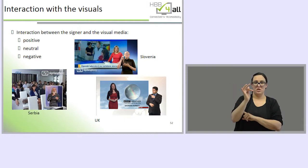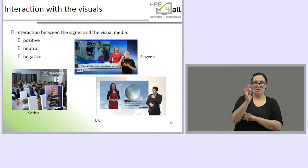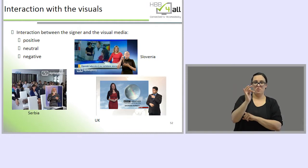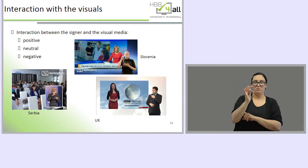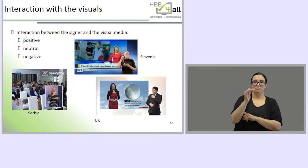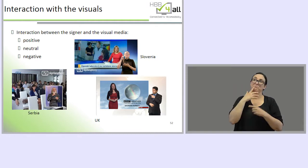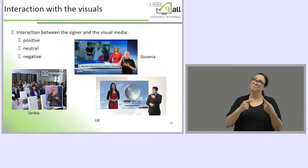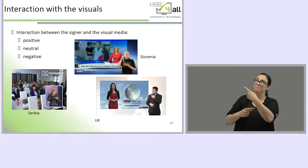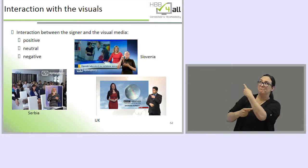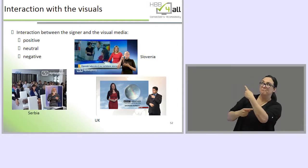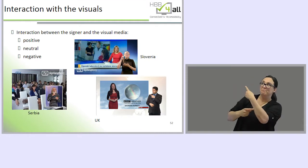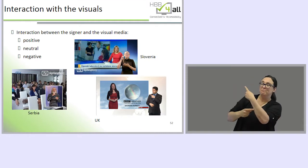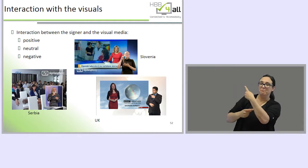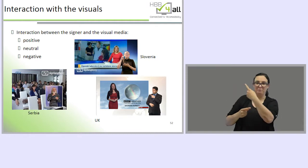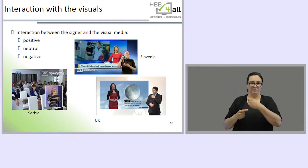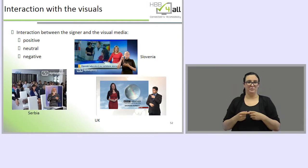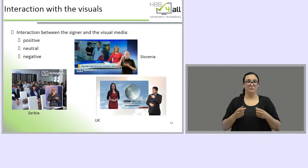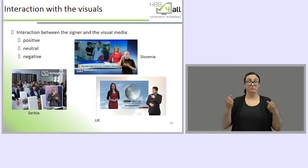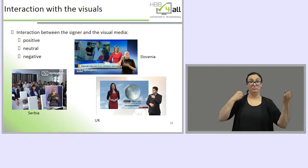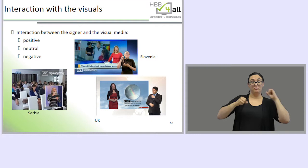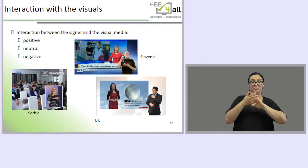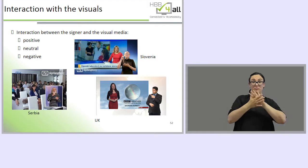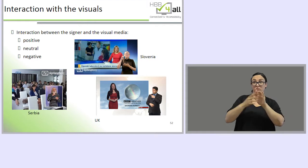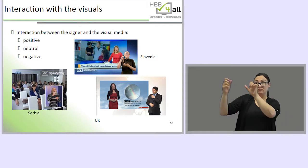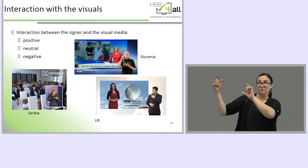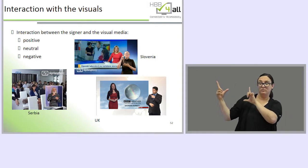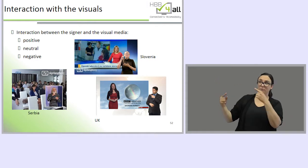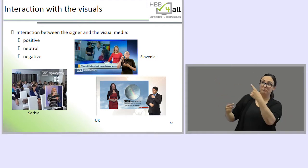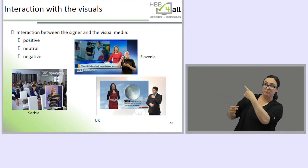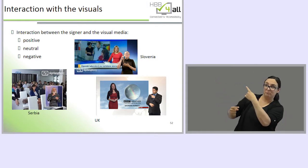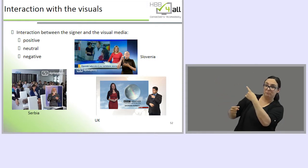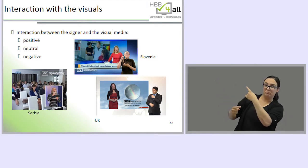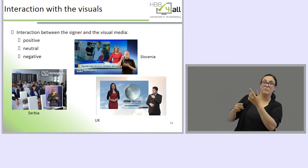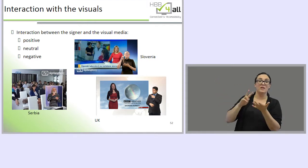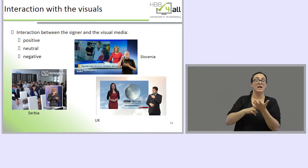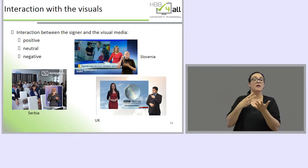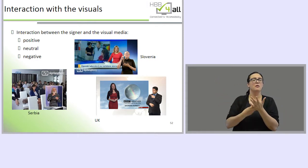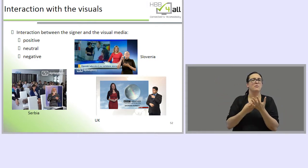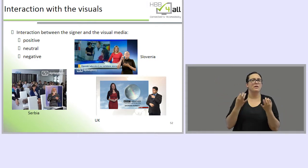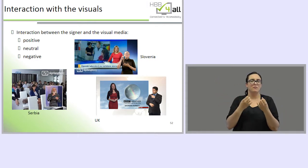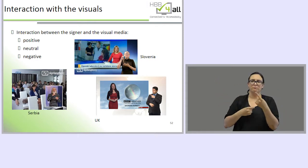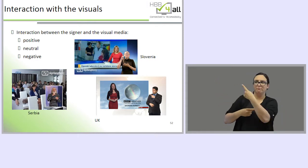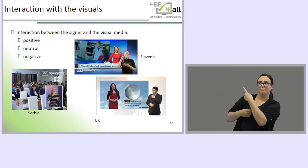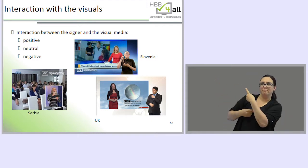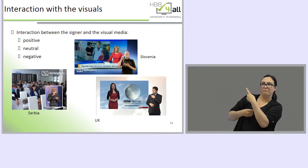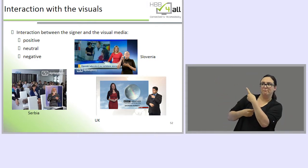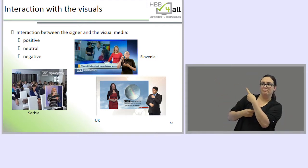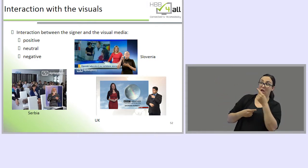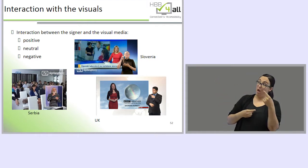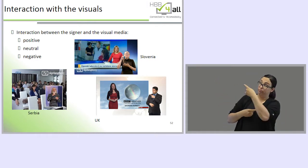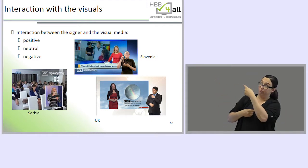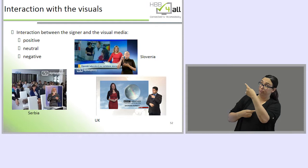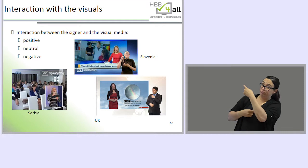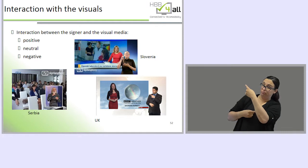interaction, shows a positive interaction between the signer and the visual. In this case, the interpreter is pointing to